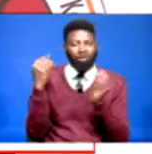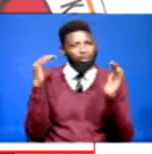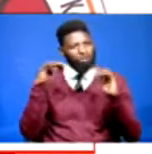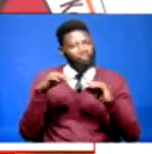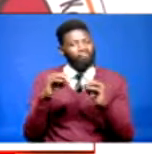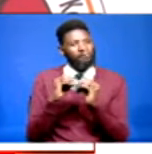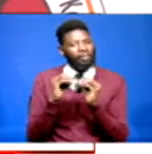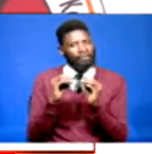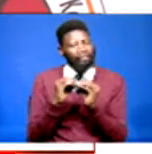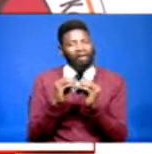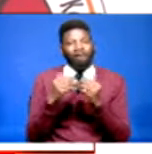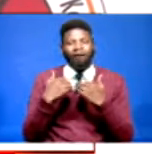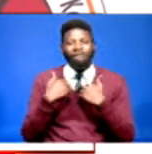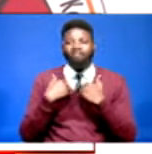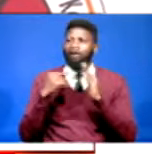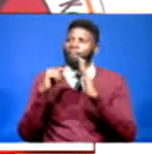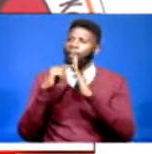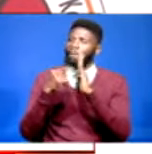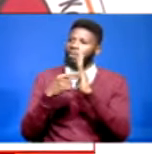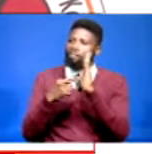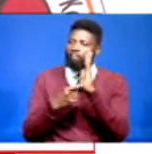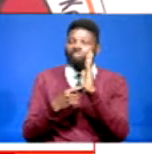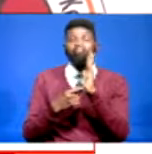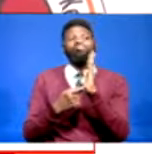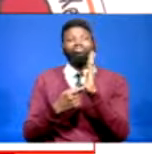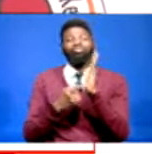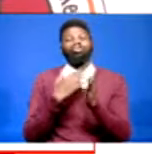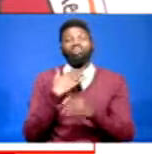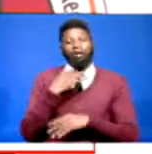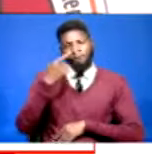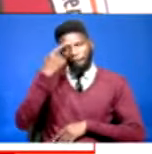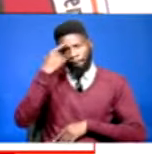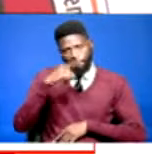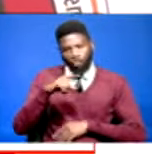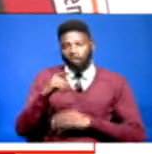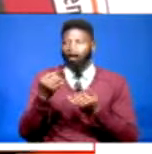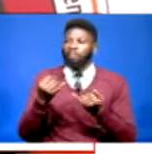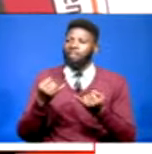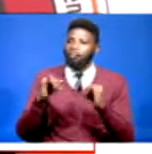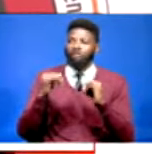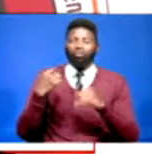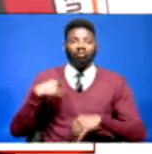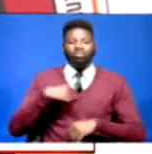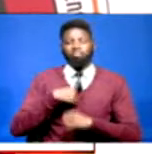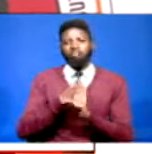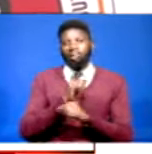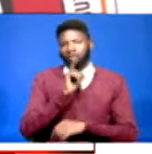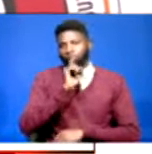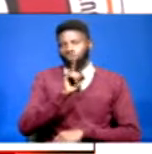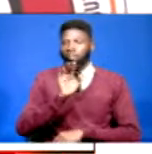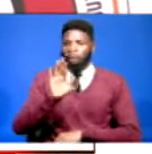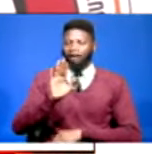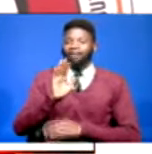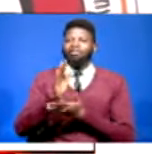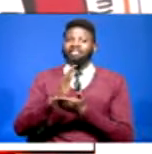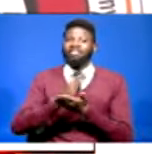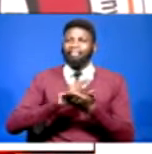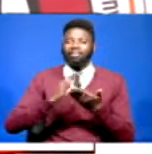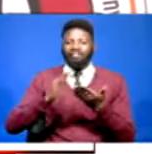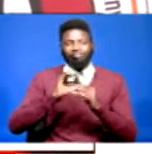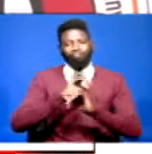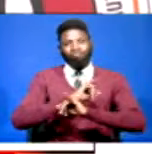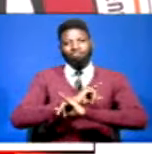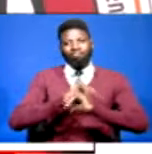things that they want, policies that they want to be implemented so that we can ensure that they have a streamlined sector and, of course, we can